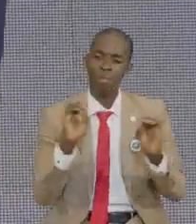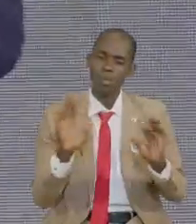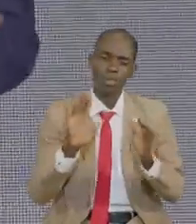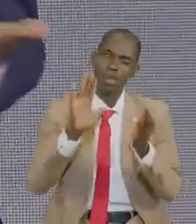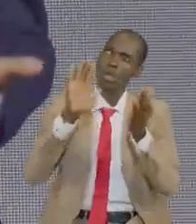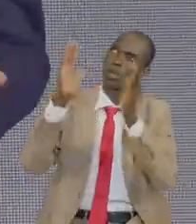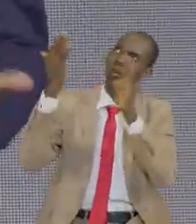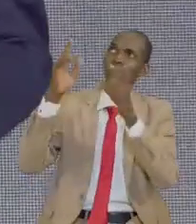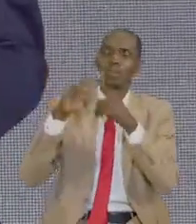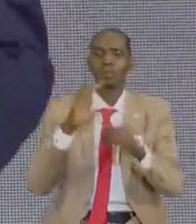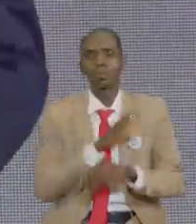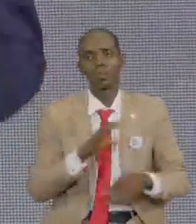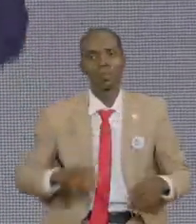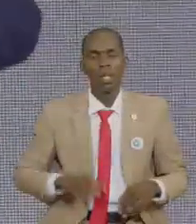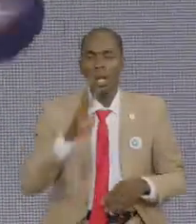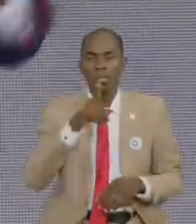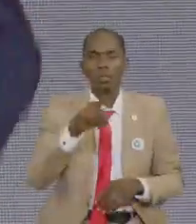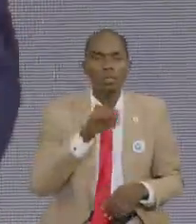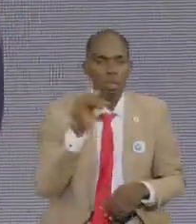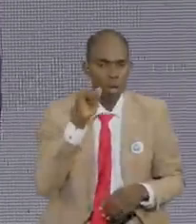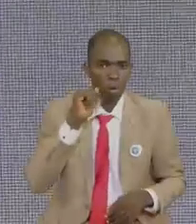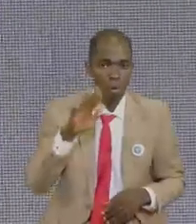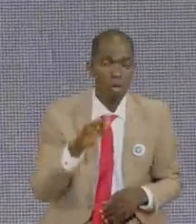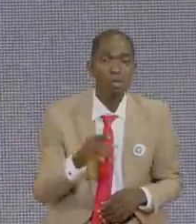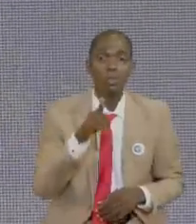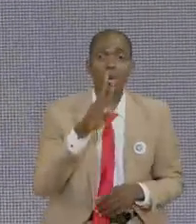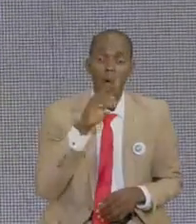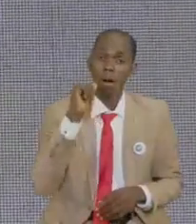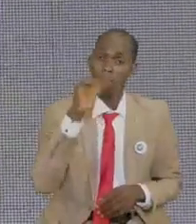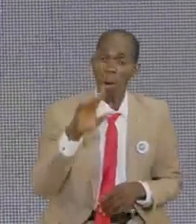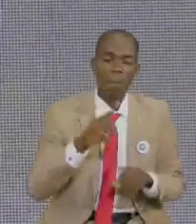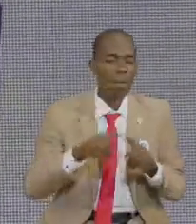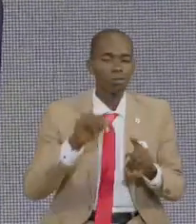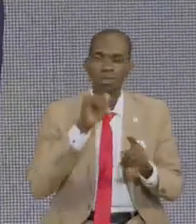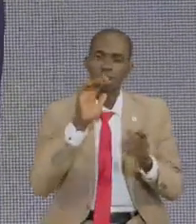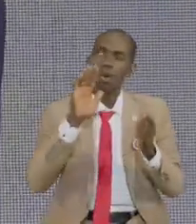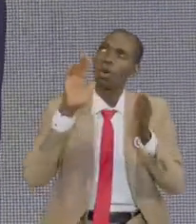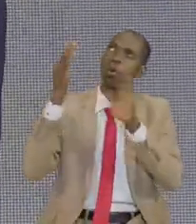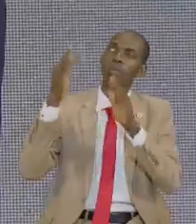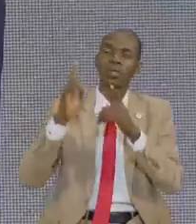Are you not just a woman? You are nothing compared with Christ.